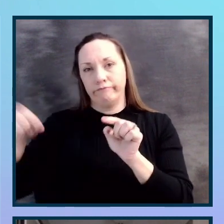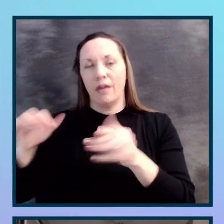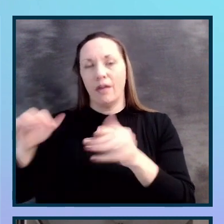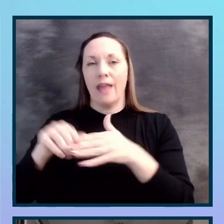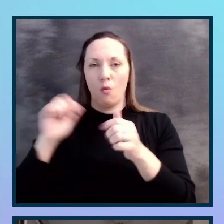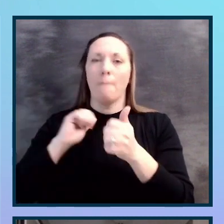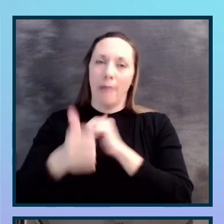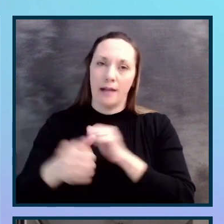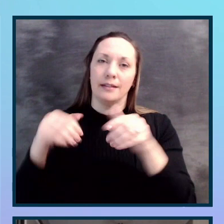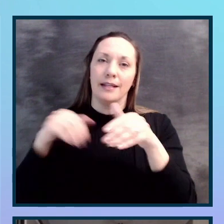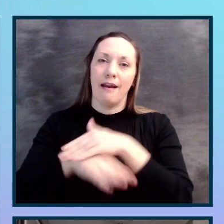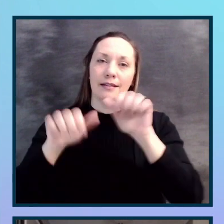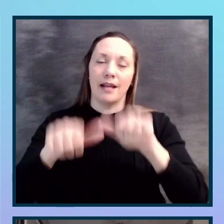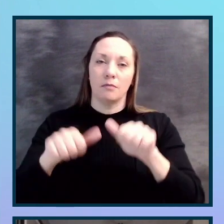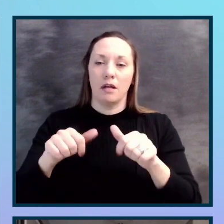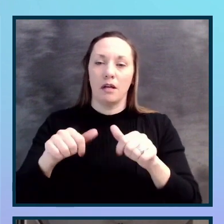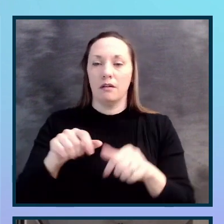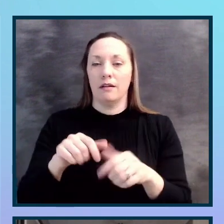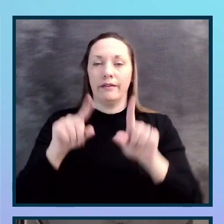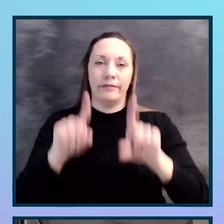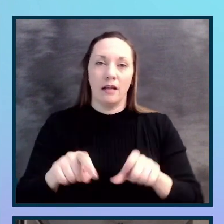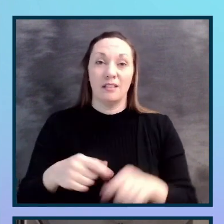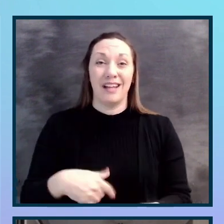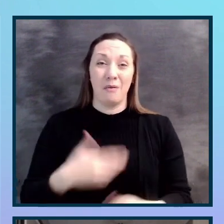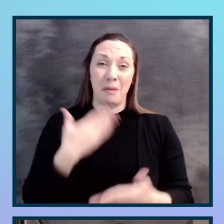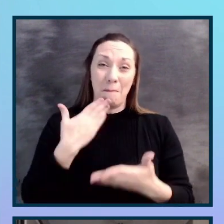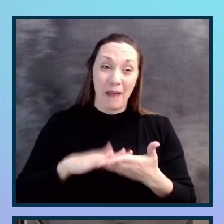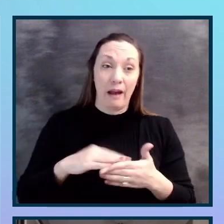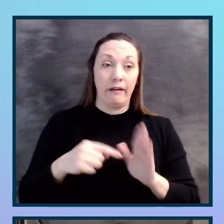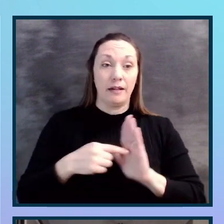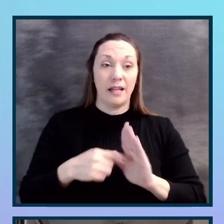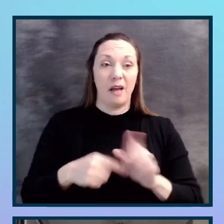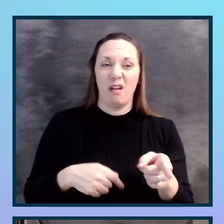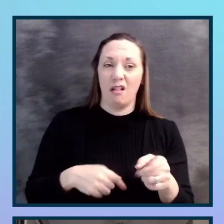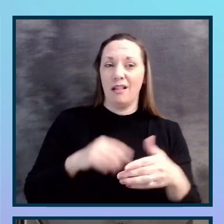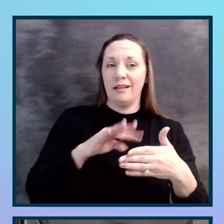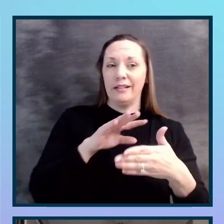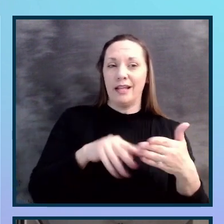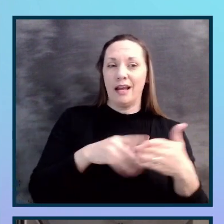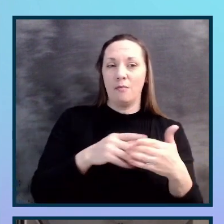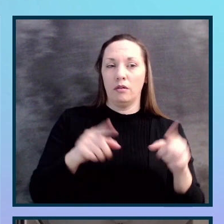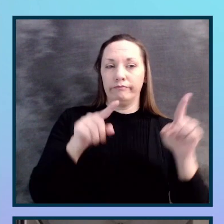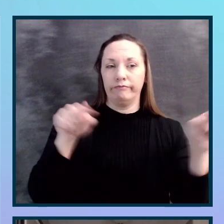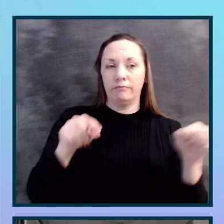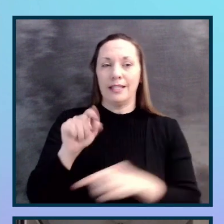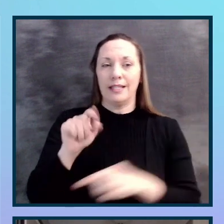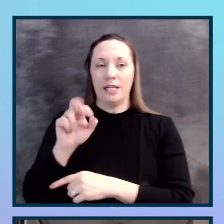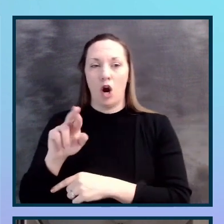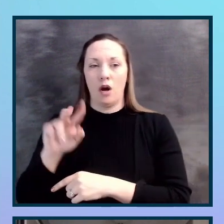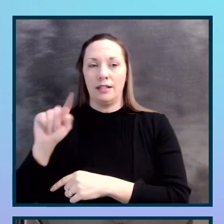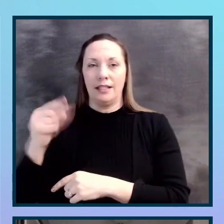tests. With our bad example, we have both a table with a TR and a TH, which are all